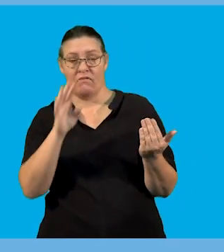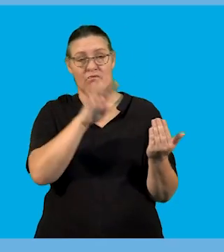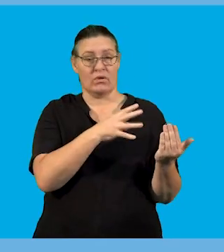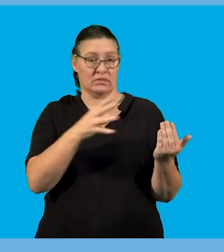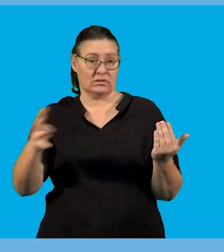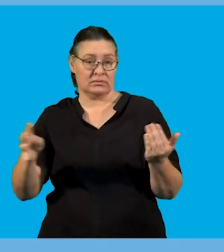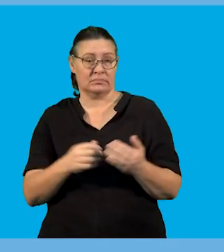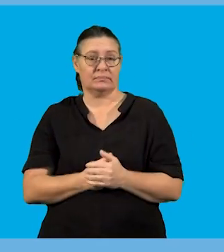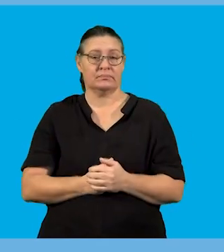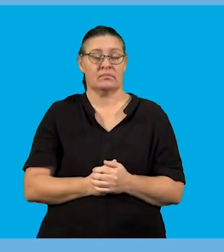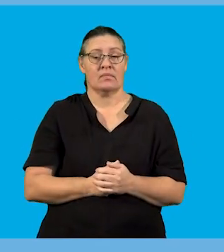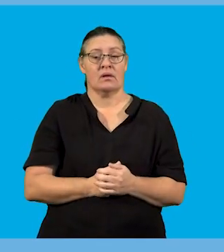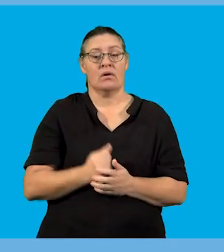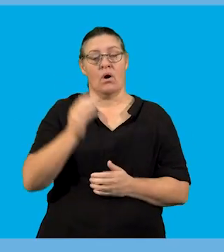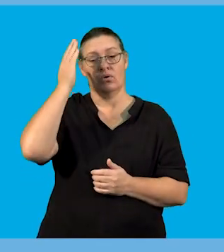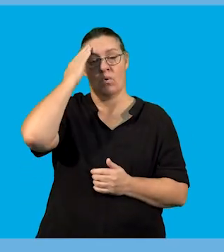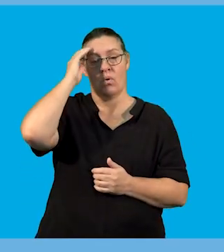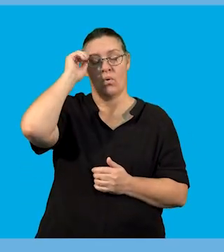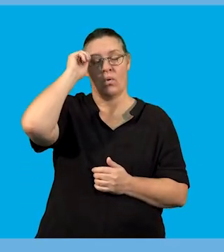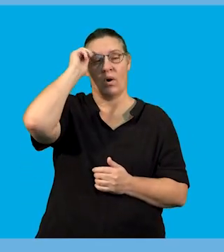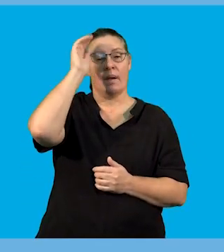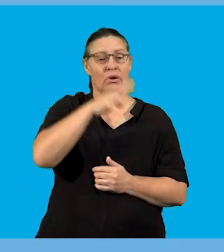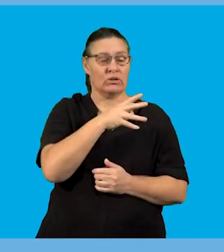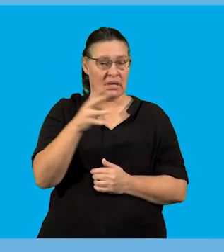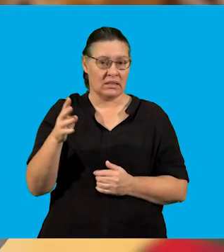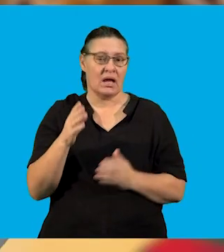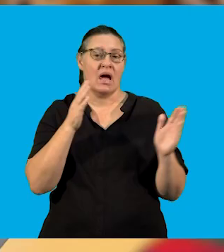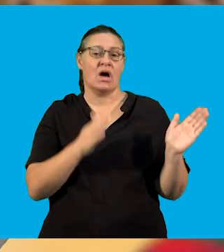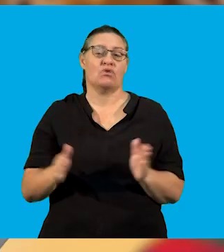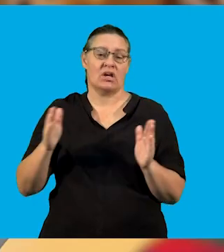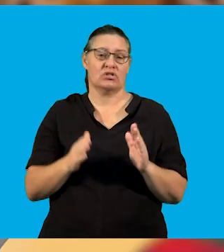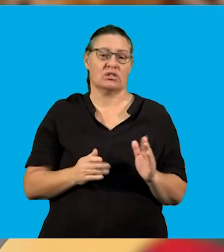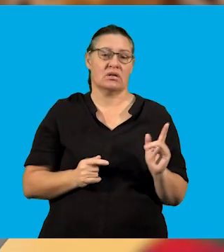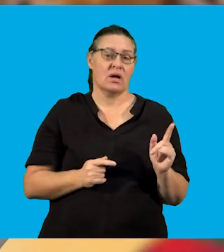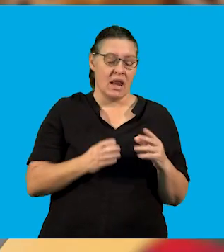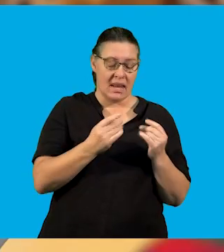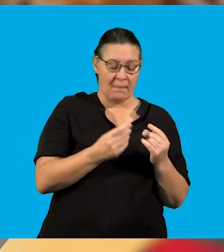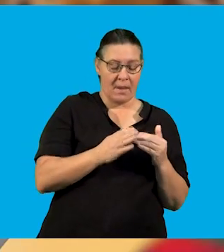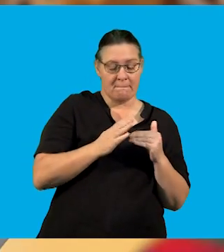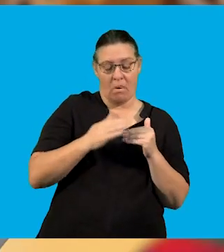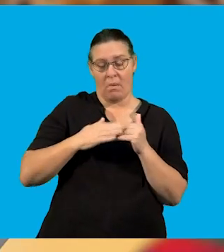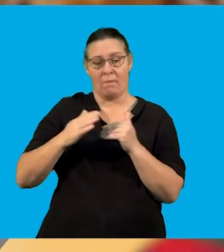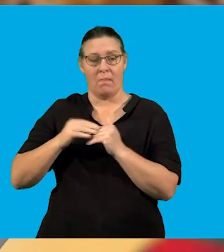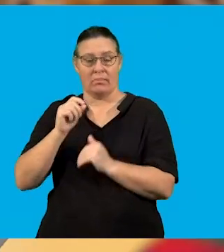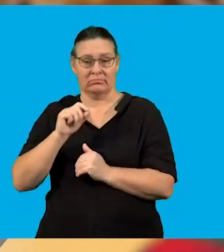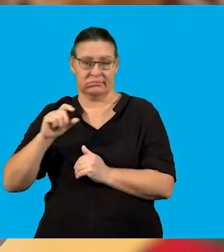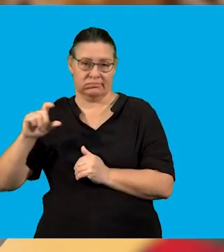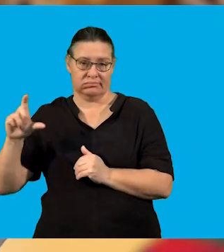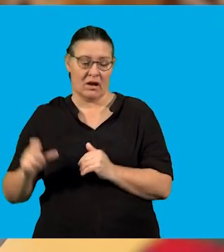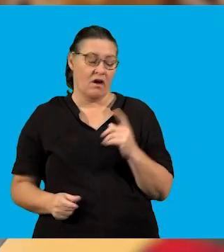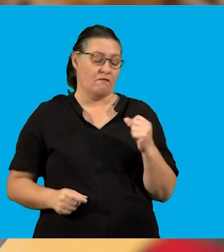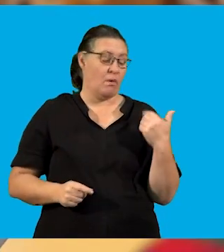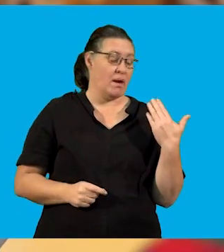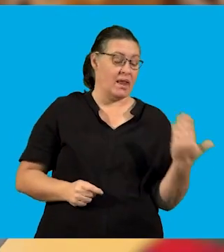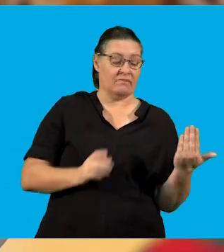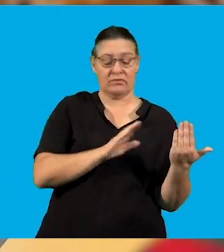periodic table of elements? So we know that our periodic table is arranged in increasing atomic number. So that means as you are moving